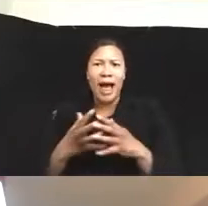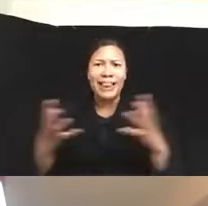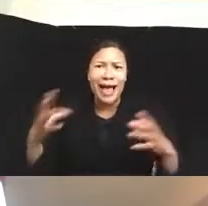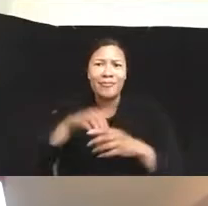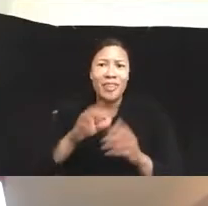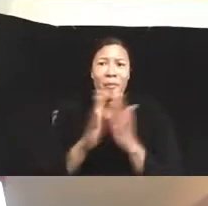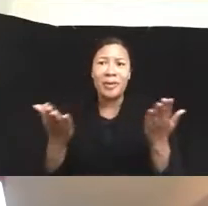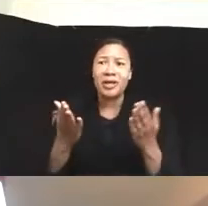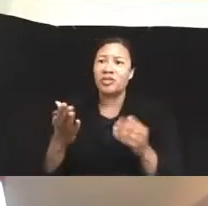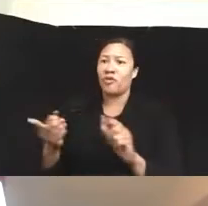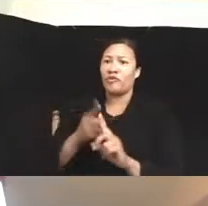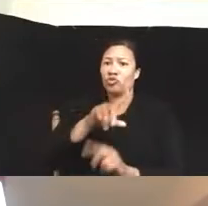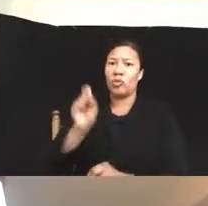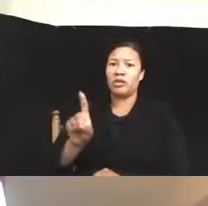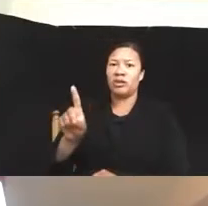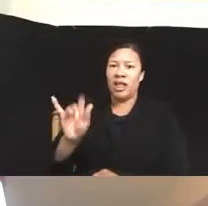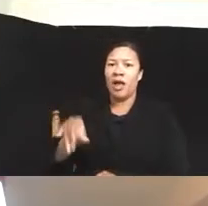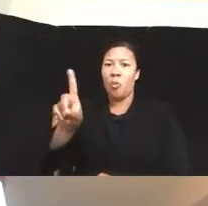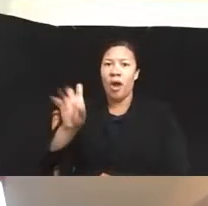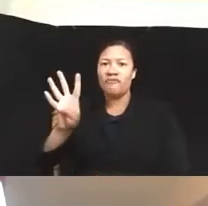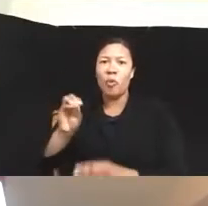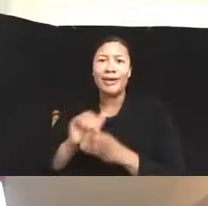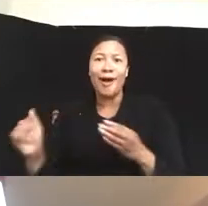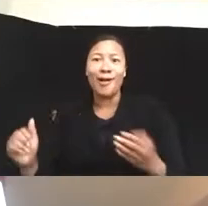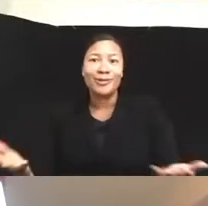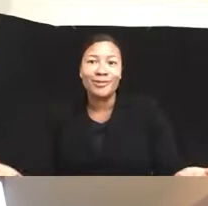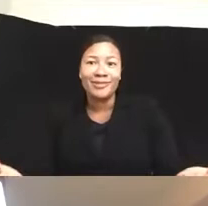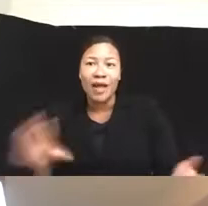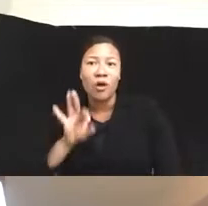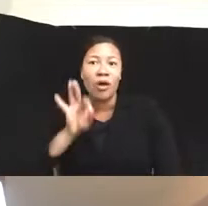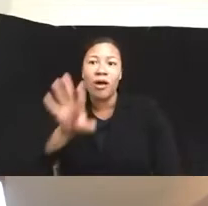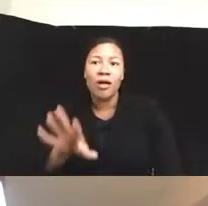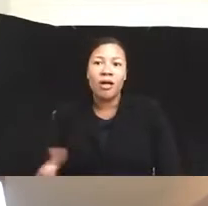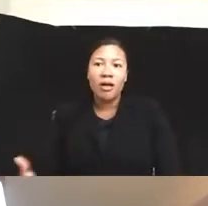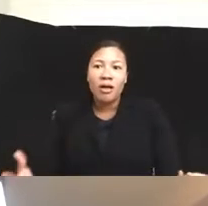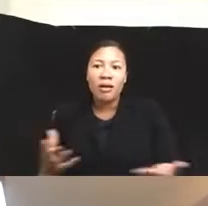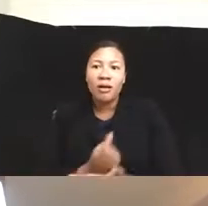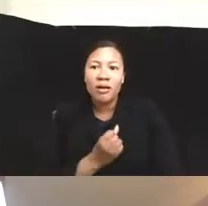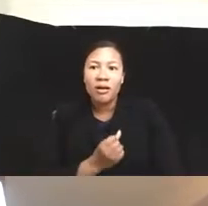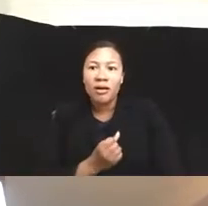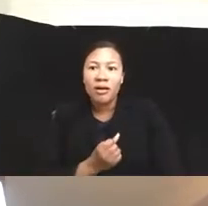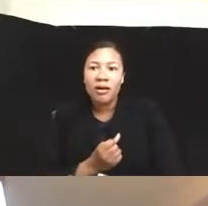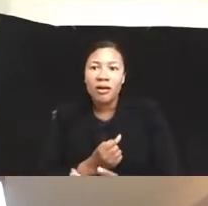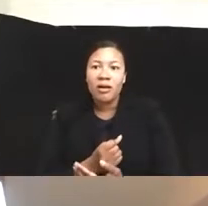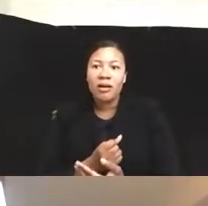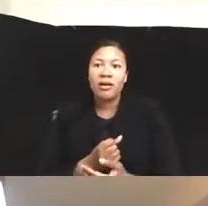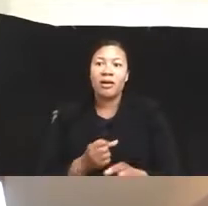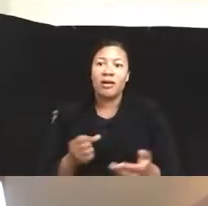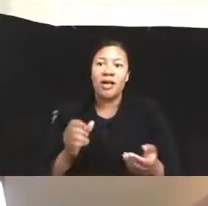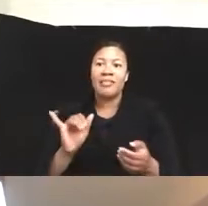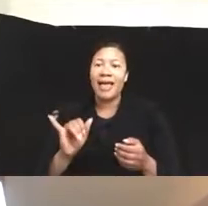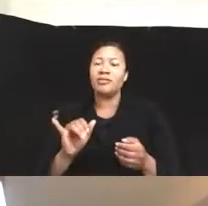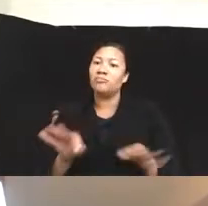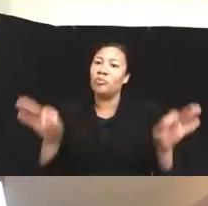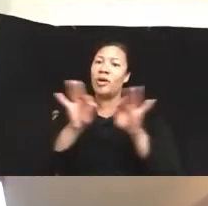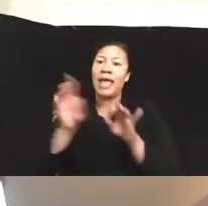$140. I'll just throw that out there. Rutledge, it's the broader system, but this book kind of— And I didn't even know it was gonna be that